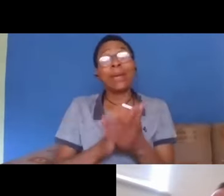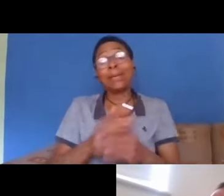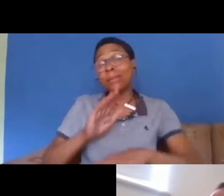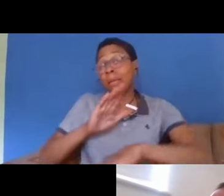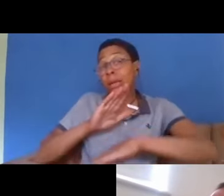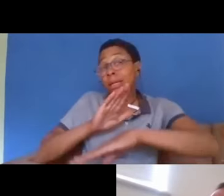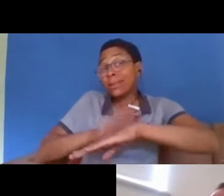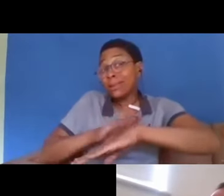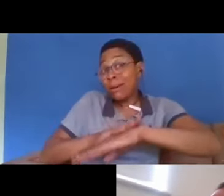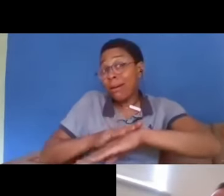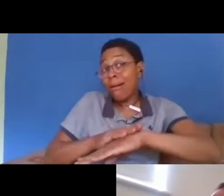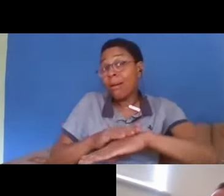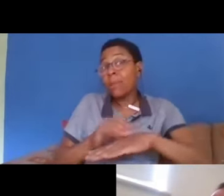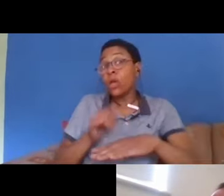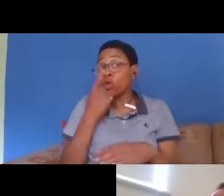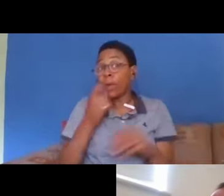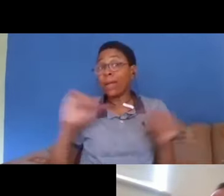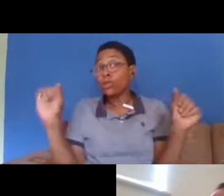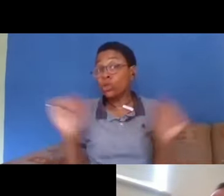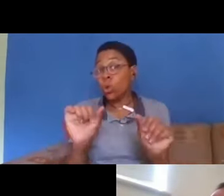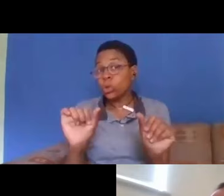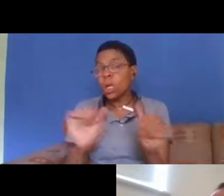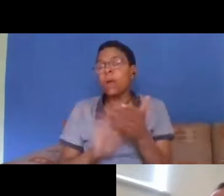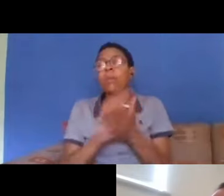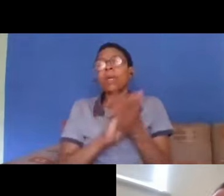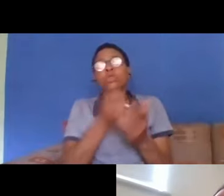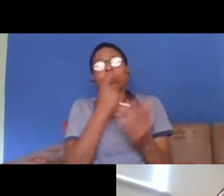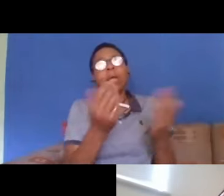in to their activity a bit more gradually.